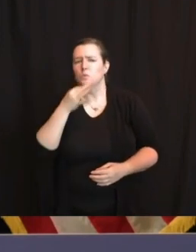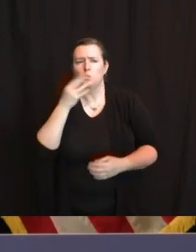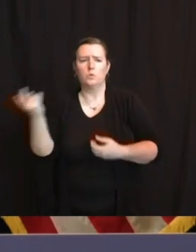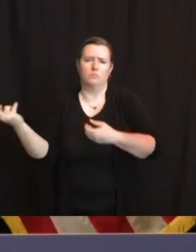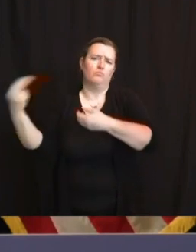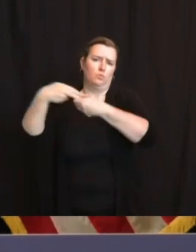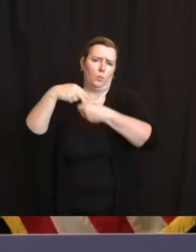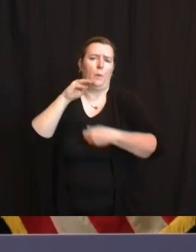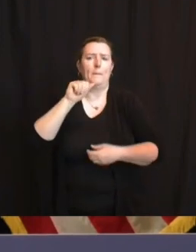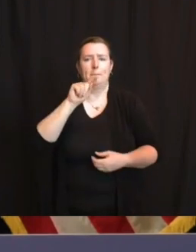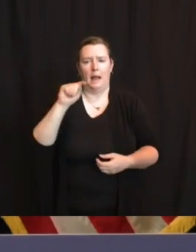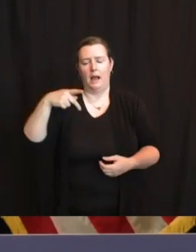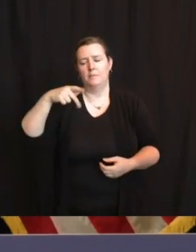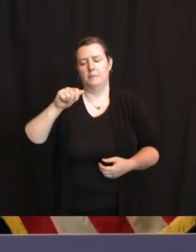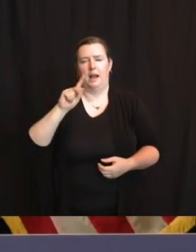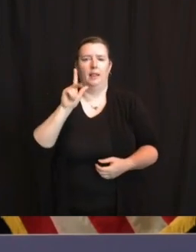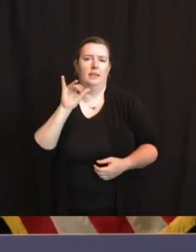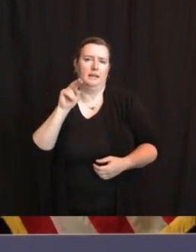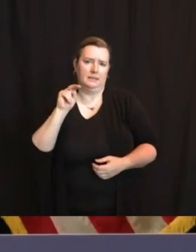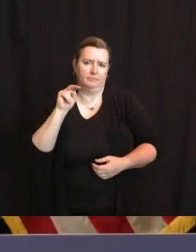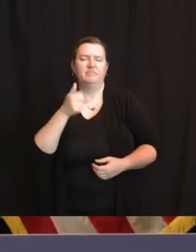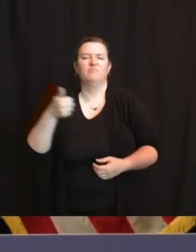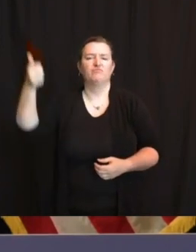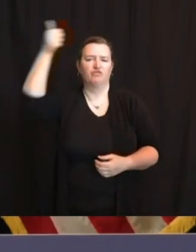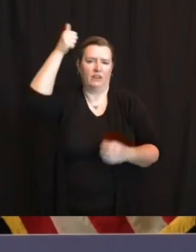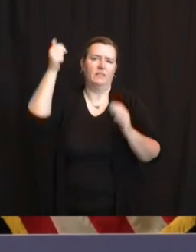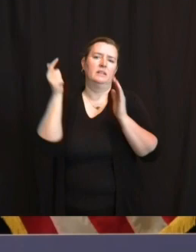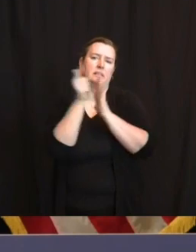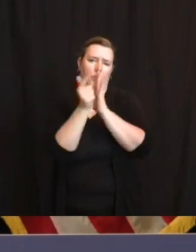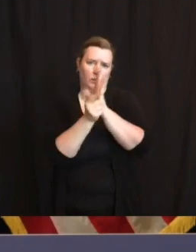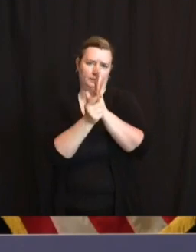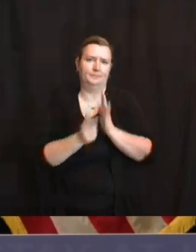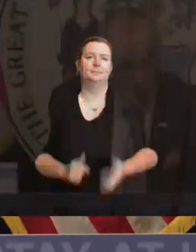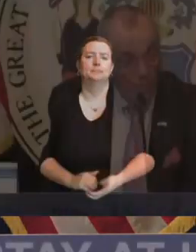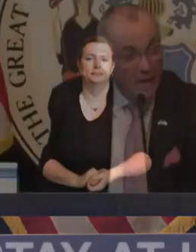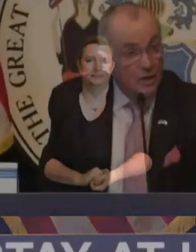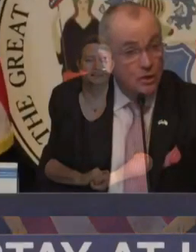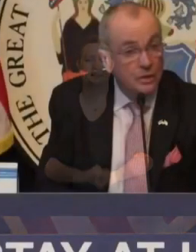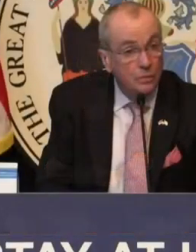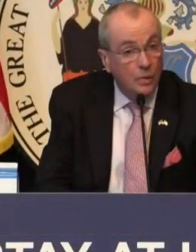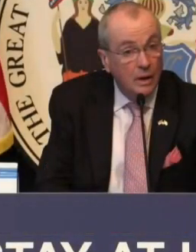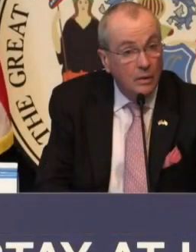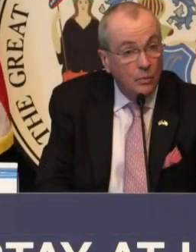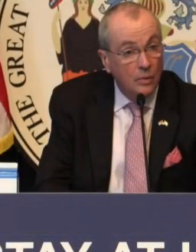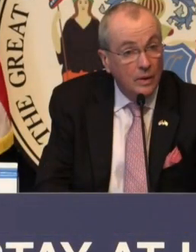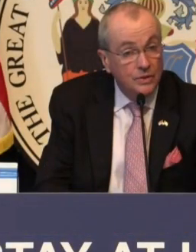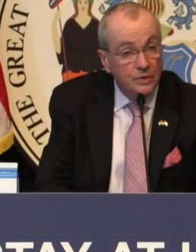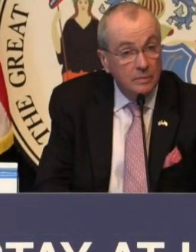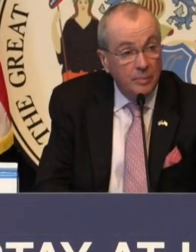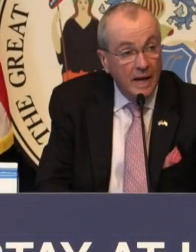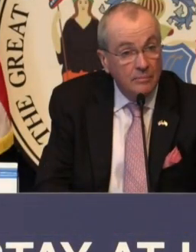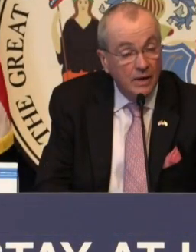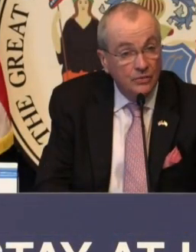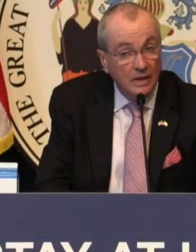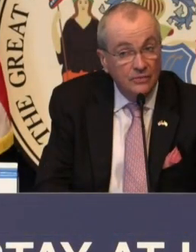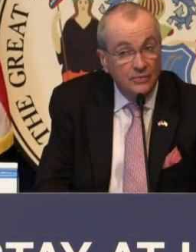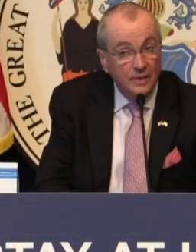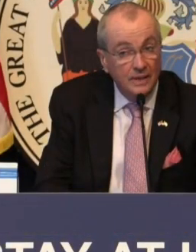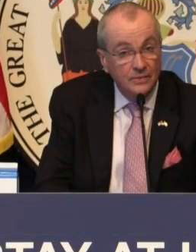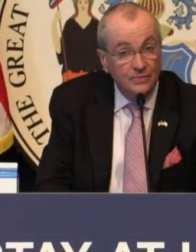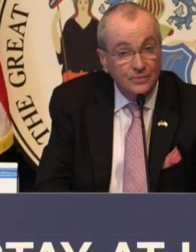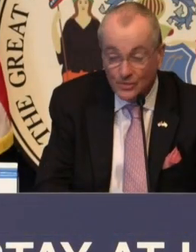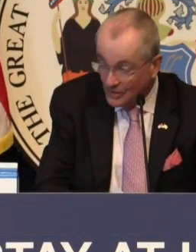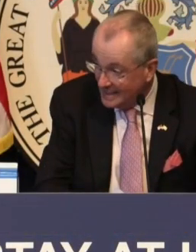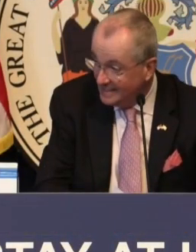I get to the daily numbers, a couple of announcements and updates. We had a good, Judy, Pat,